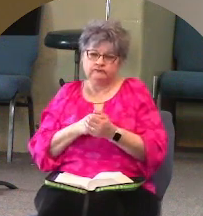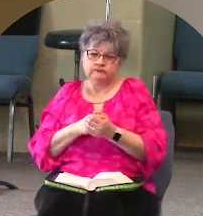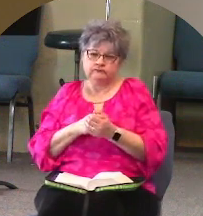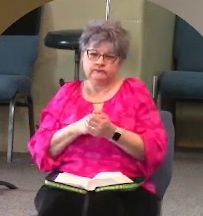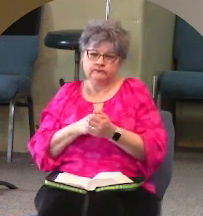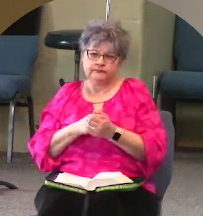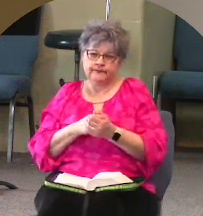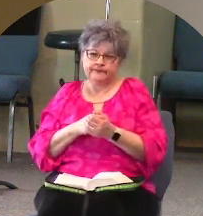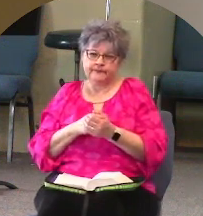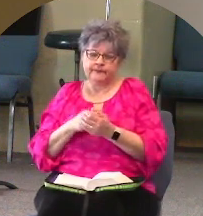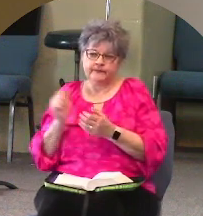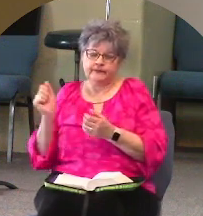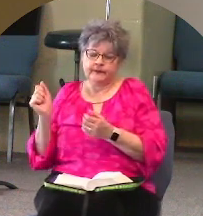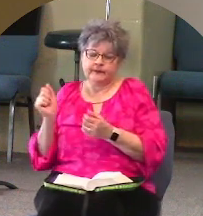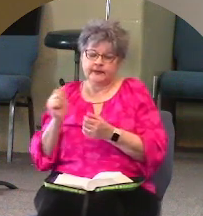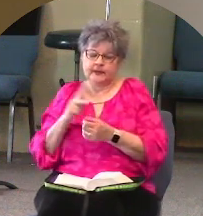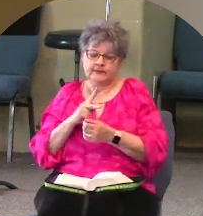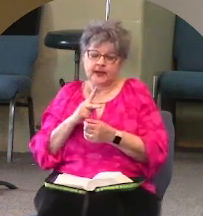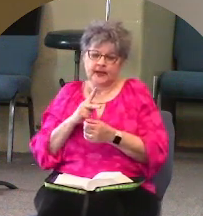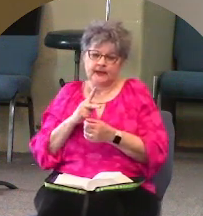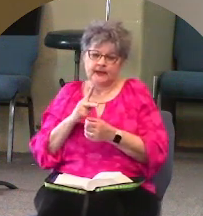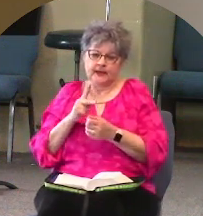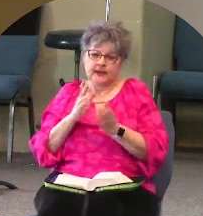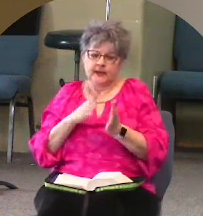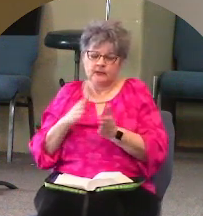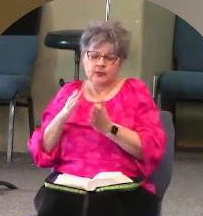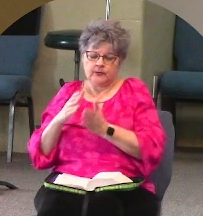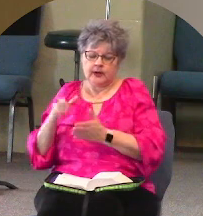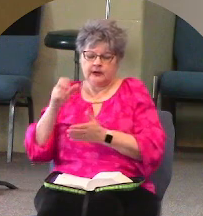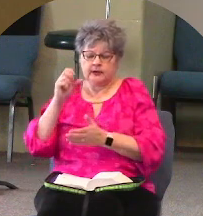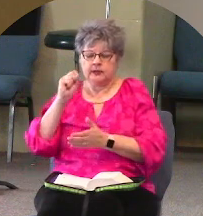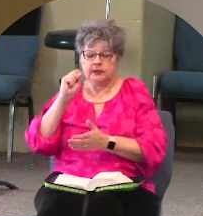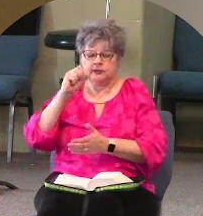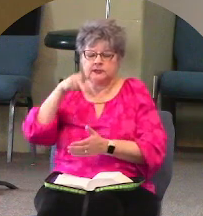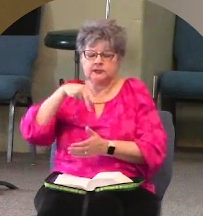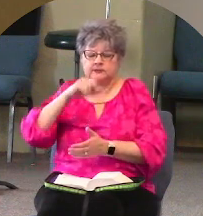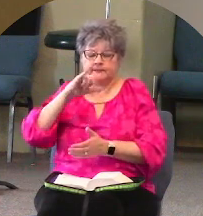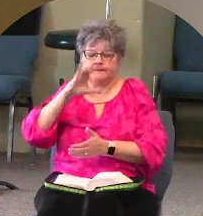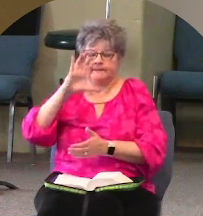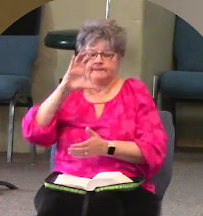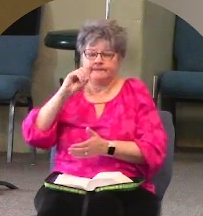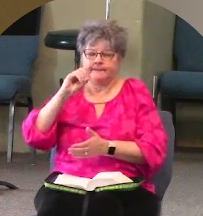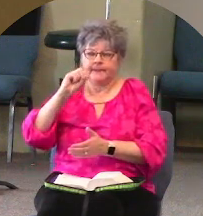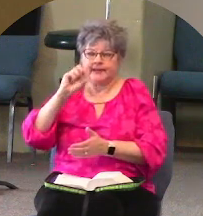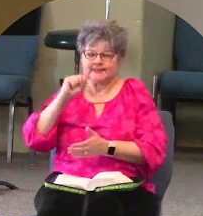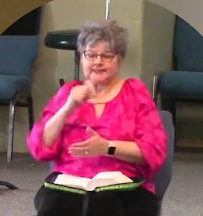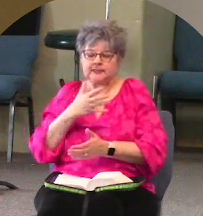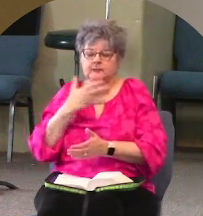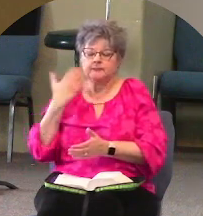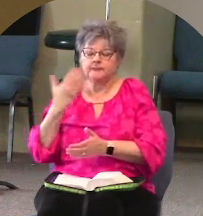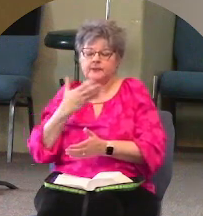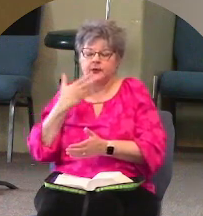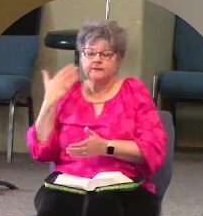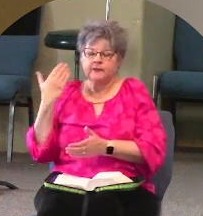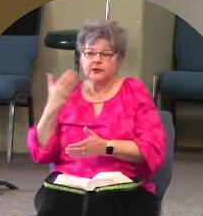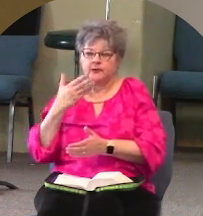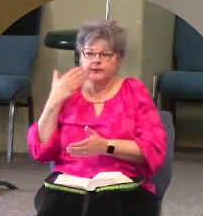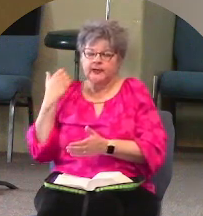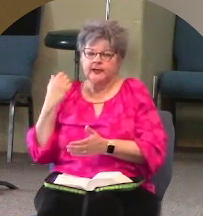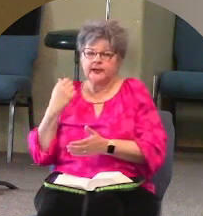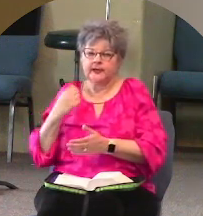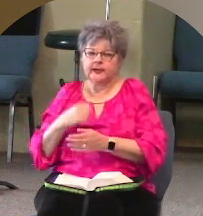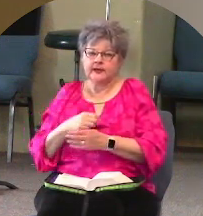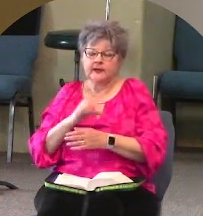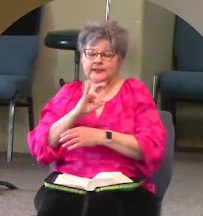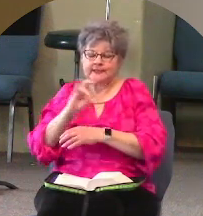They returned and prepared spices and perfume. And on the Sabbath, they